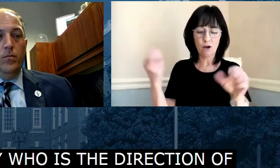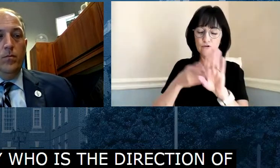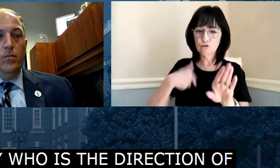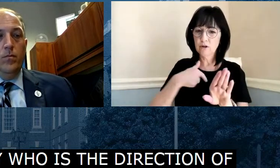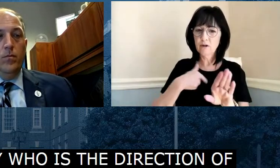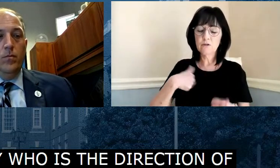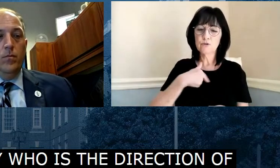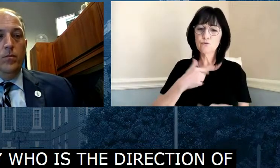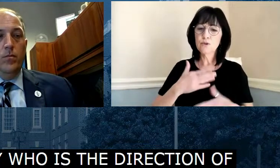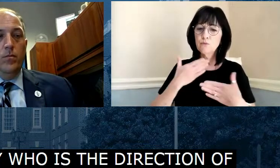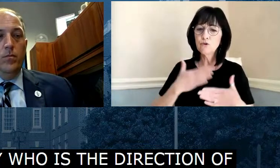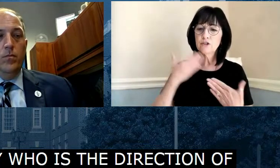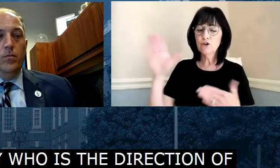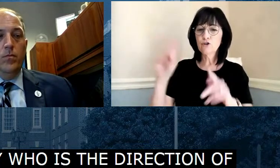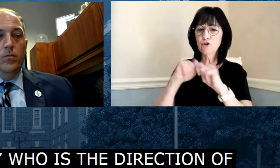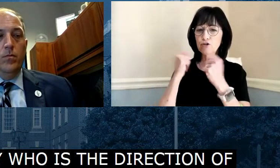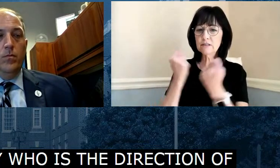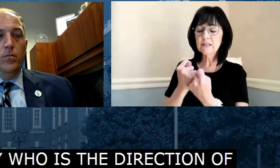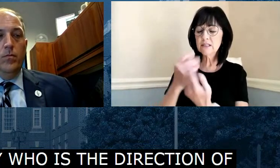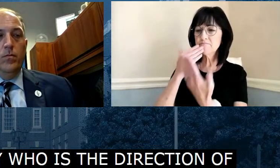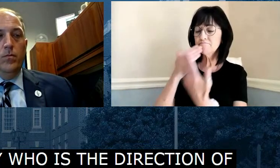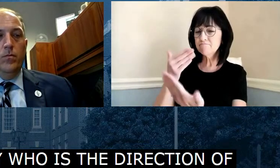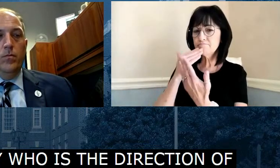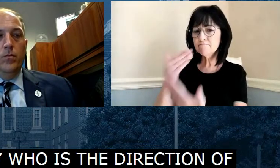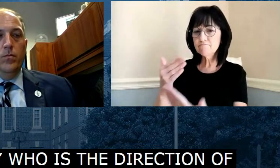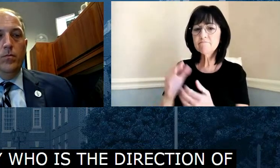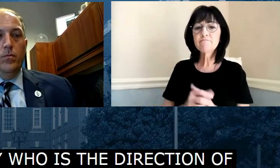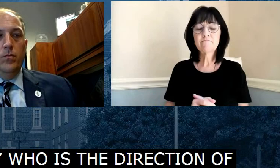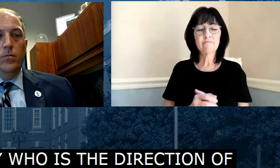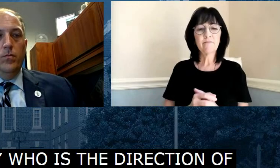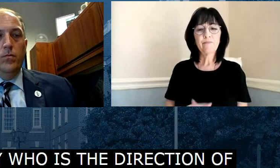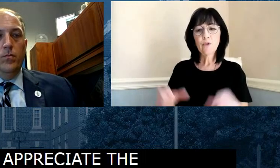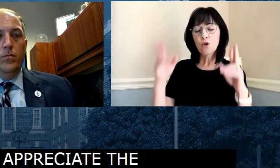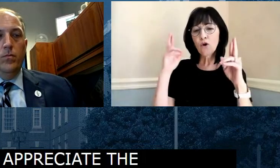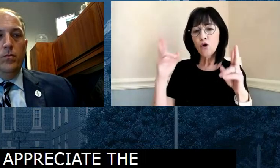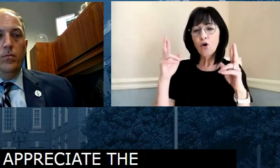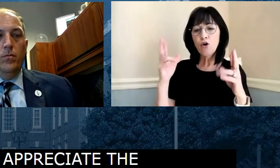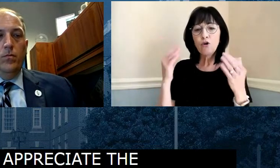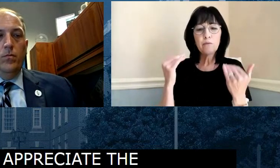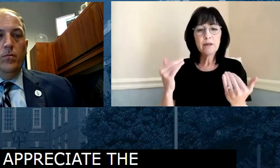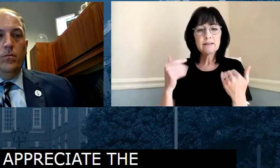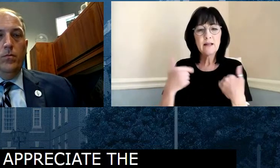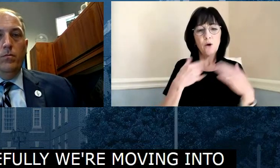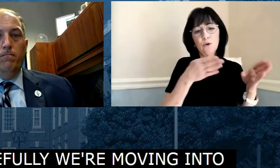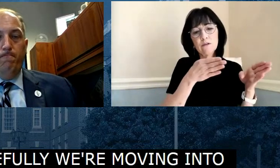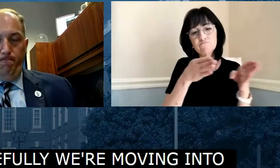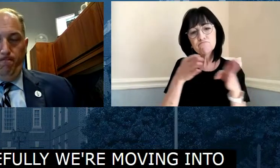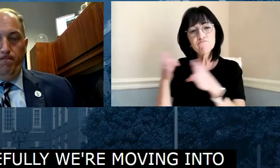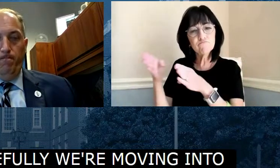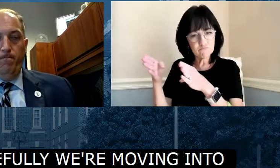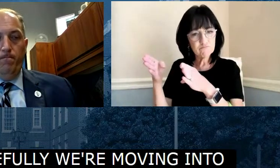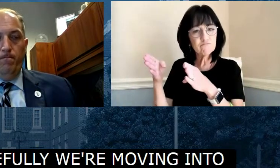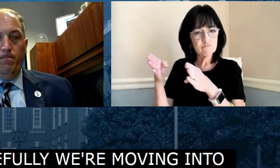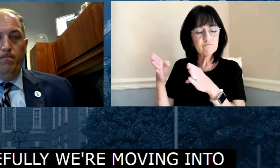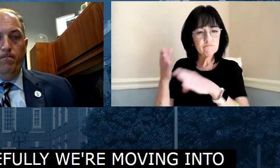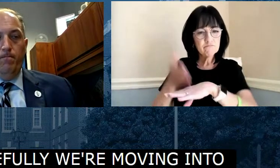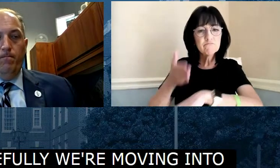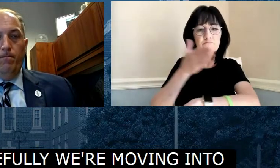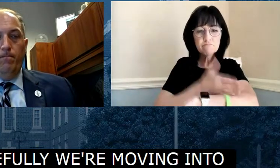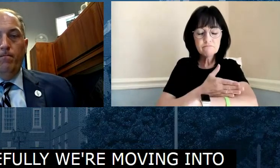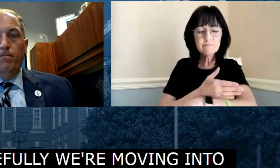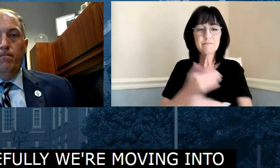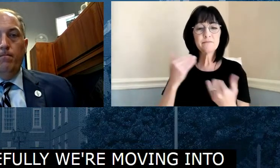of her team. Hopefully we're moving into a new phase here, which we'll talk about. We've got AJ Shaw, who's the Director